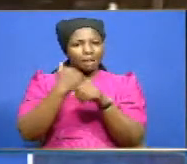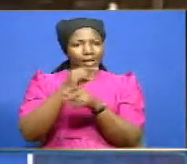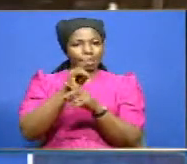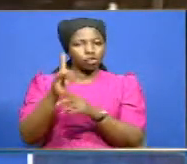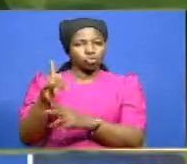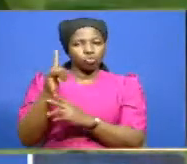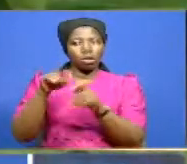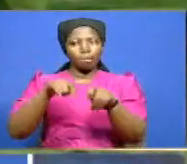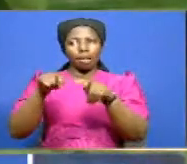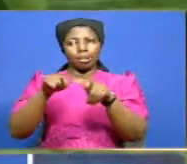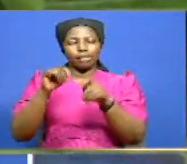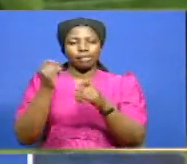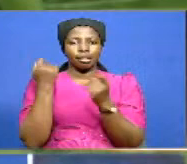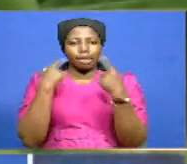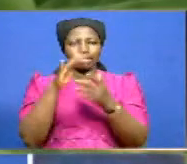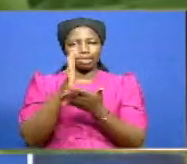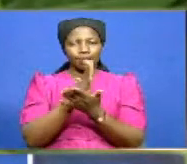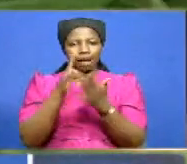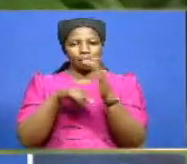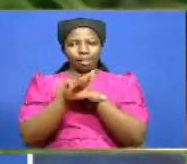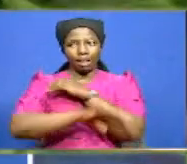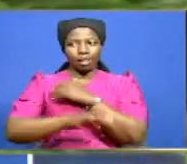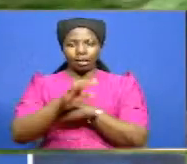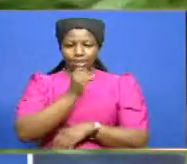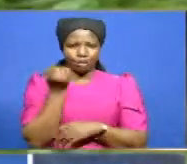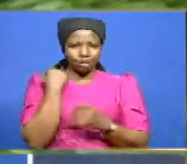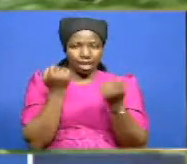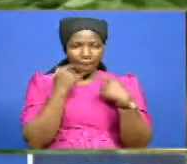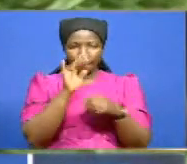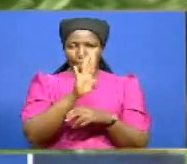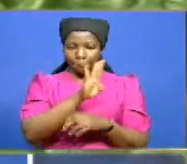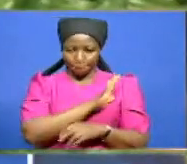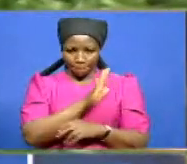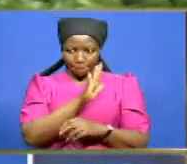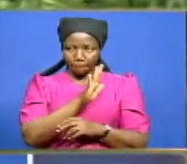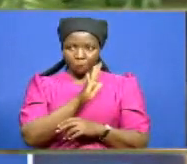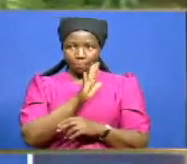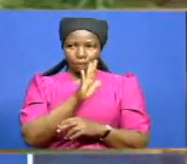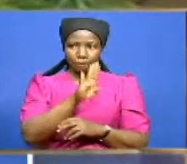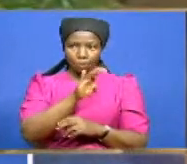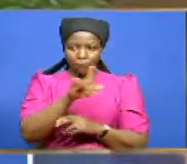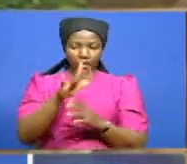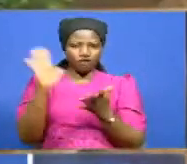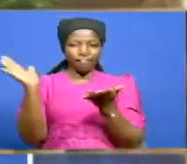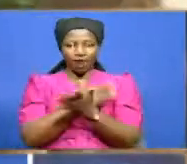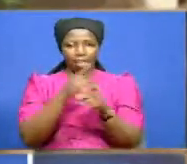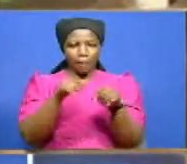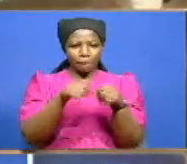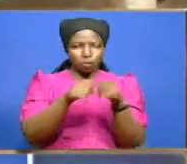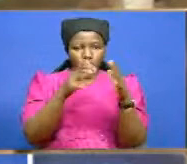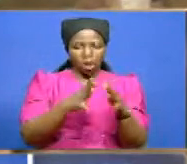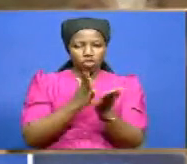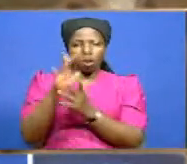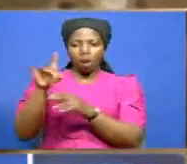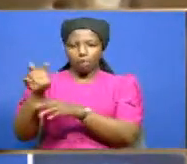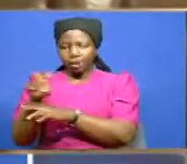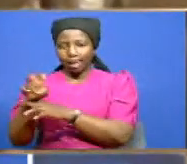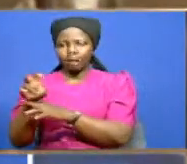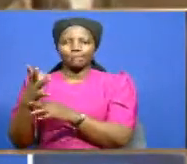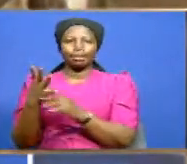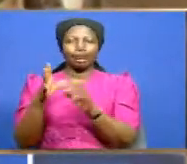in the country. The tea board, among other things, the Senate said, would go a long way in eradicating cartels through monitoring and licensing agents and